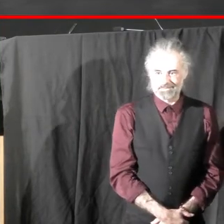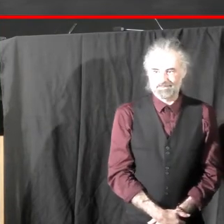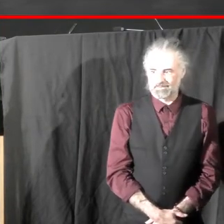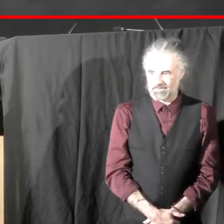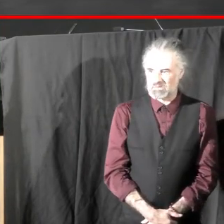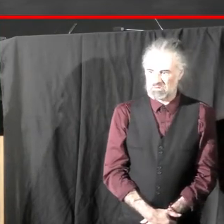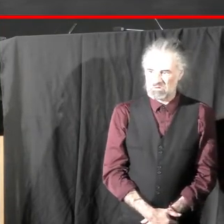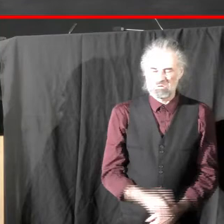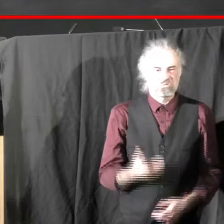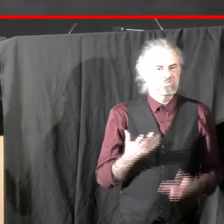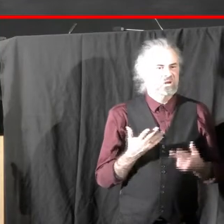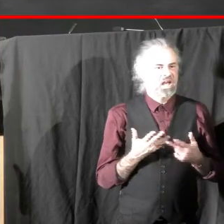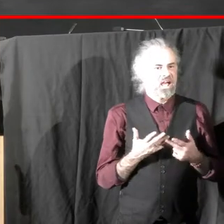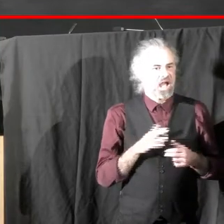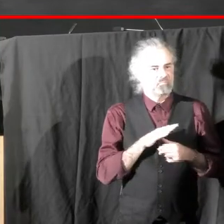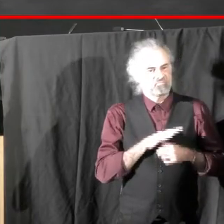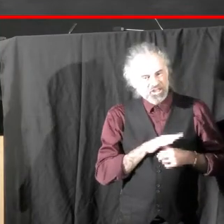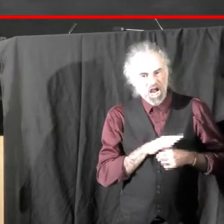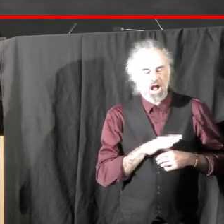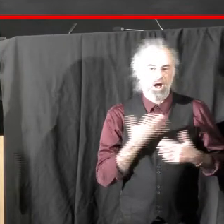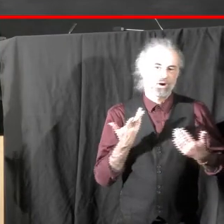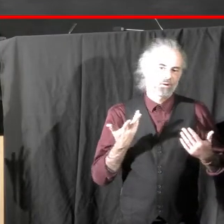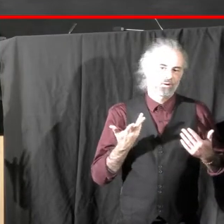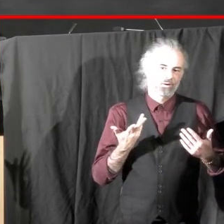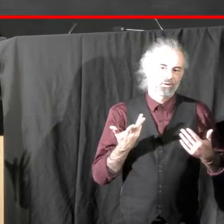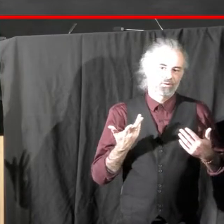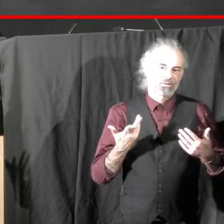What are the pressures like for you, Professor,